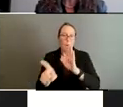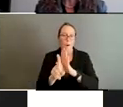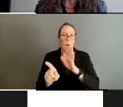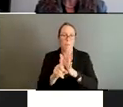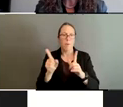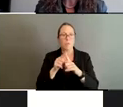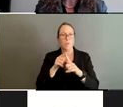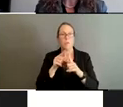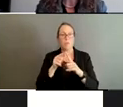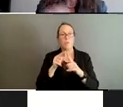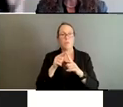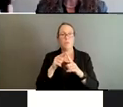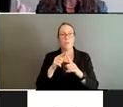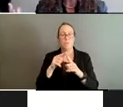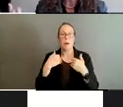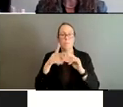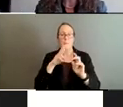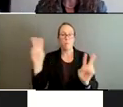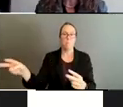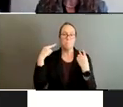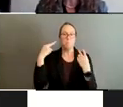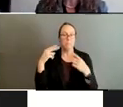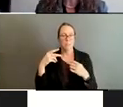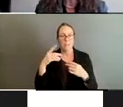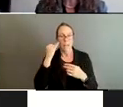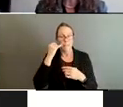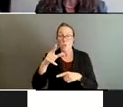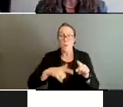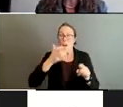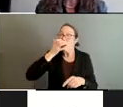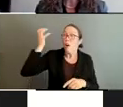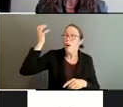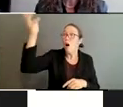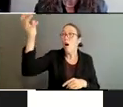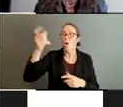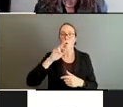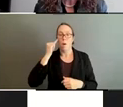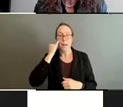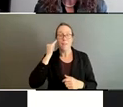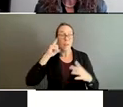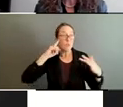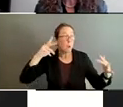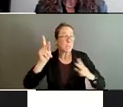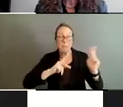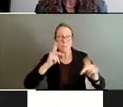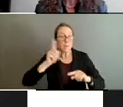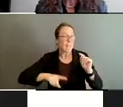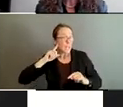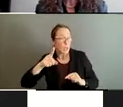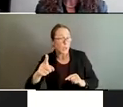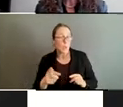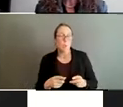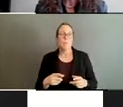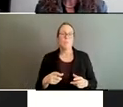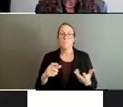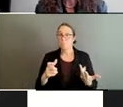verbally call out for help, or if because of the noise around, somebody's not able to hear your voice. High-powered flashlight